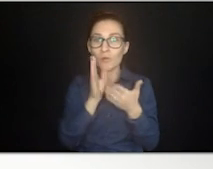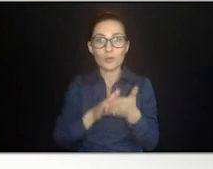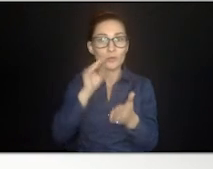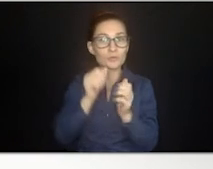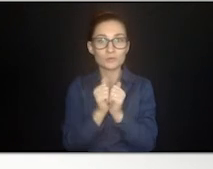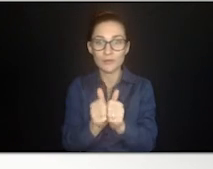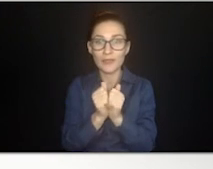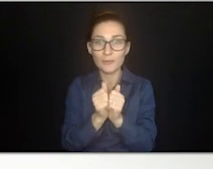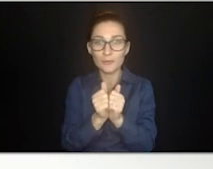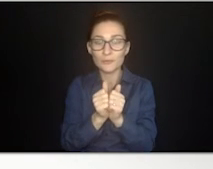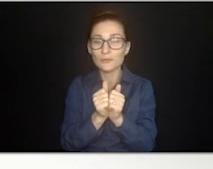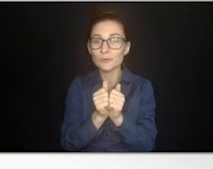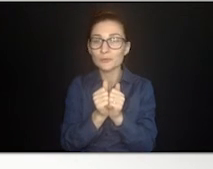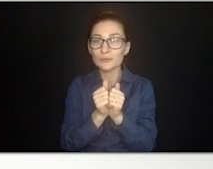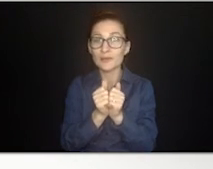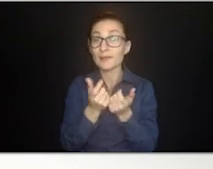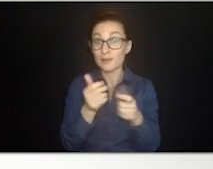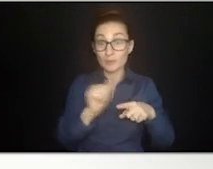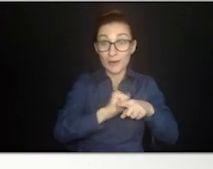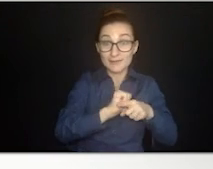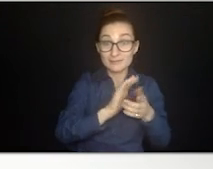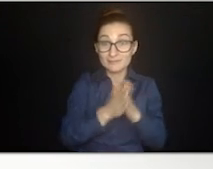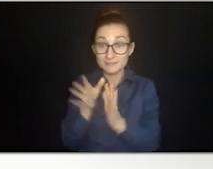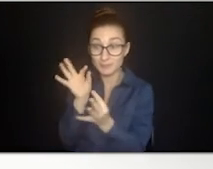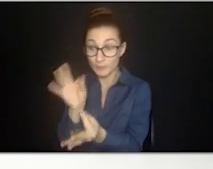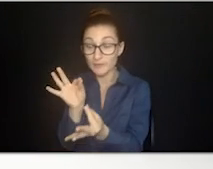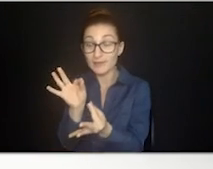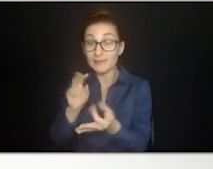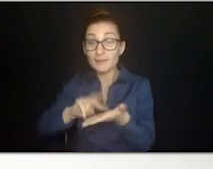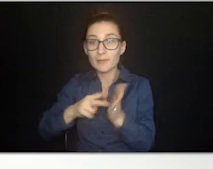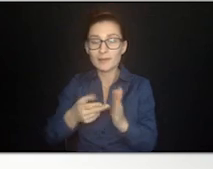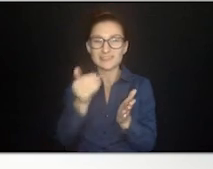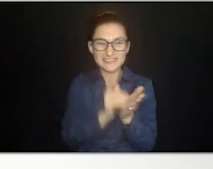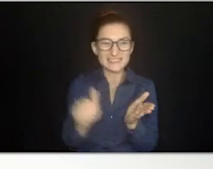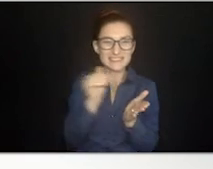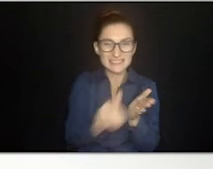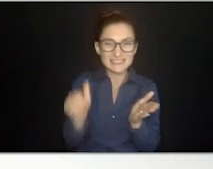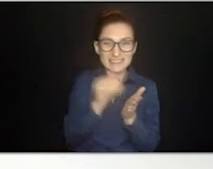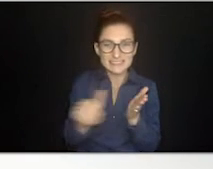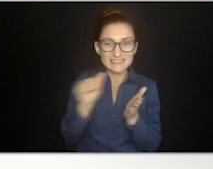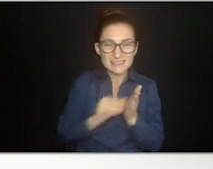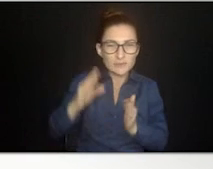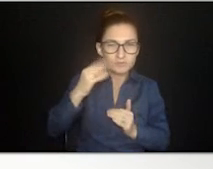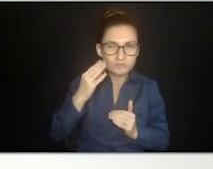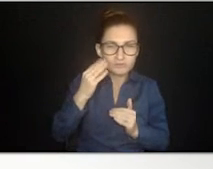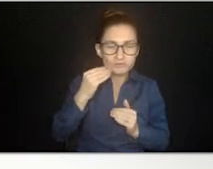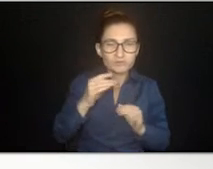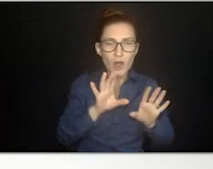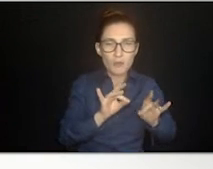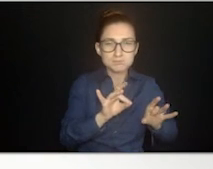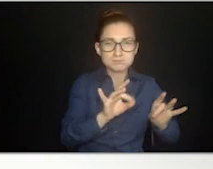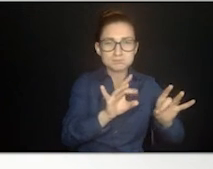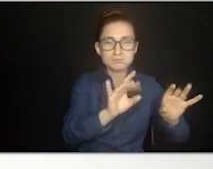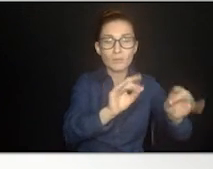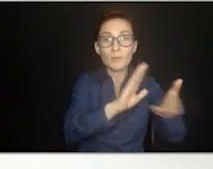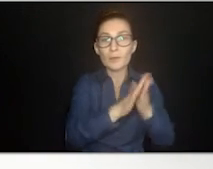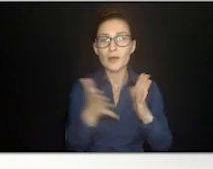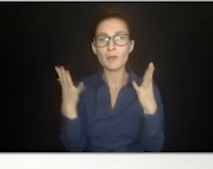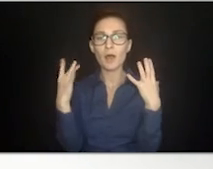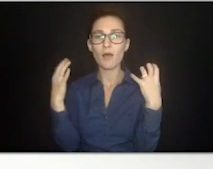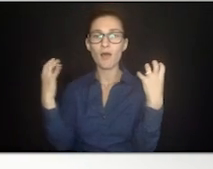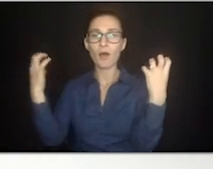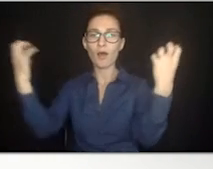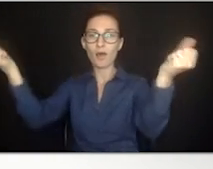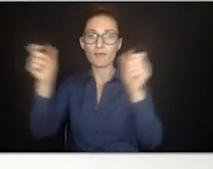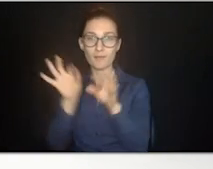go. Just as practice makes perfect, it takes repetitive opportunities and experience to build confidence in using